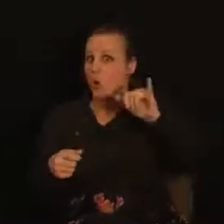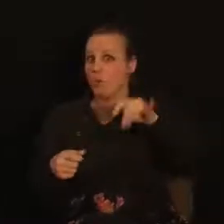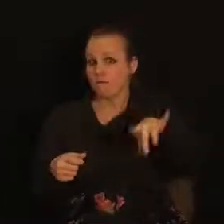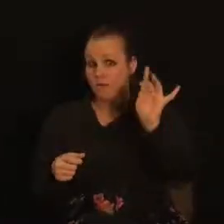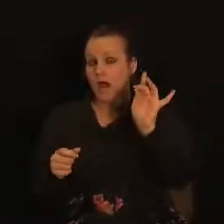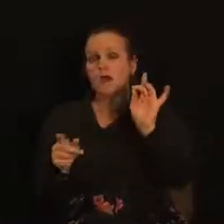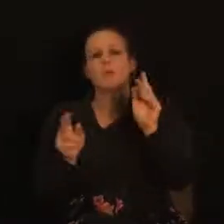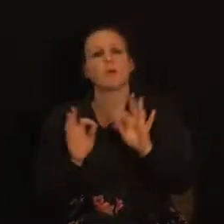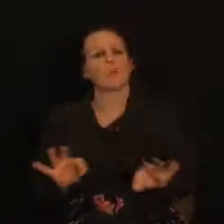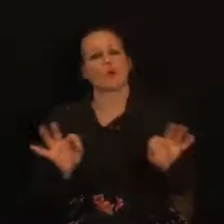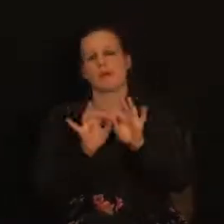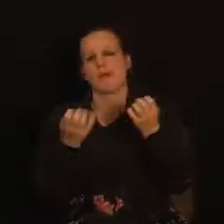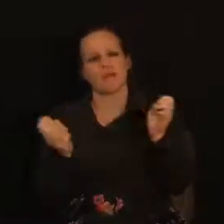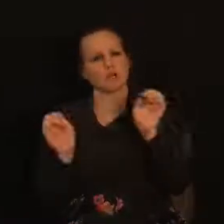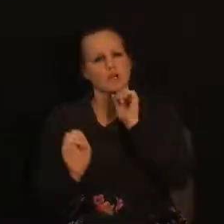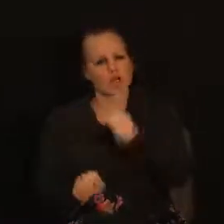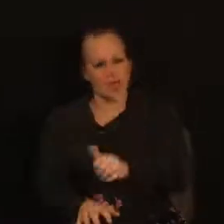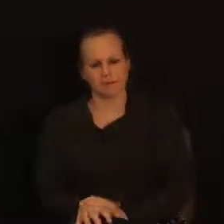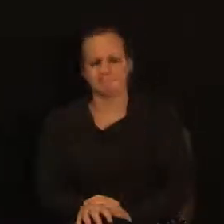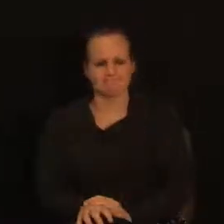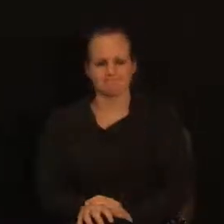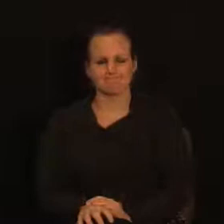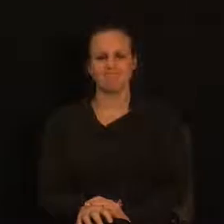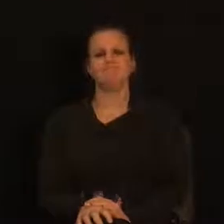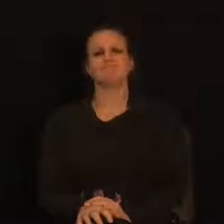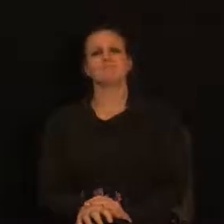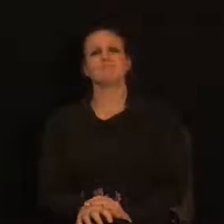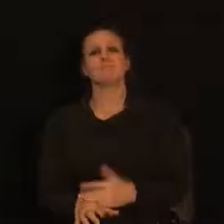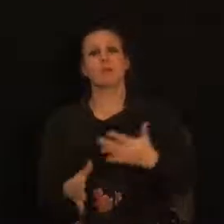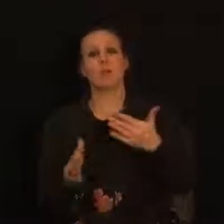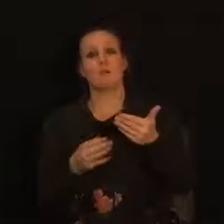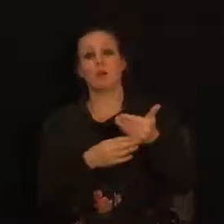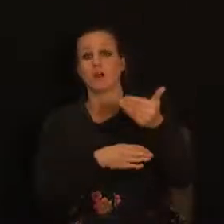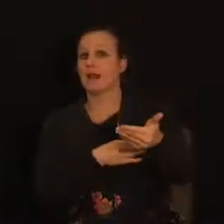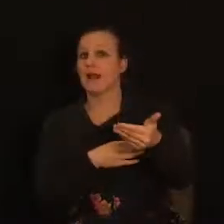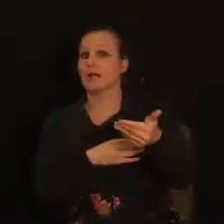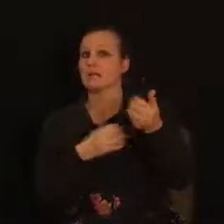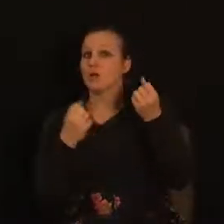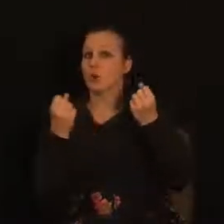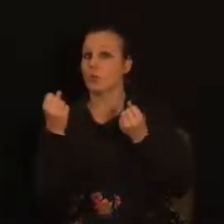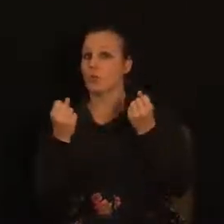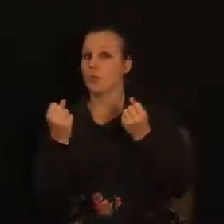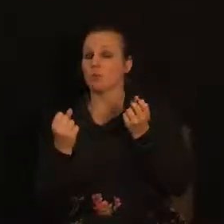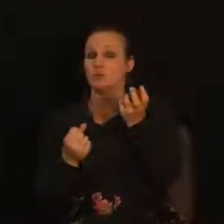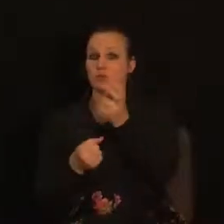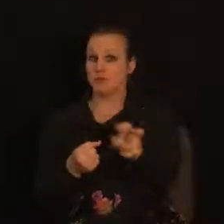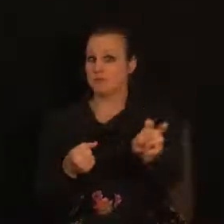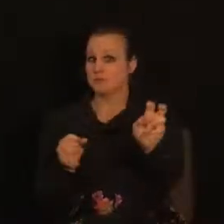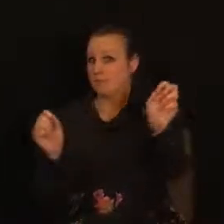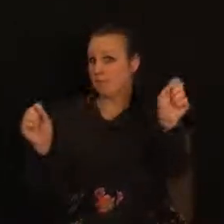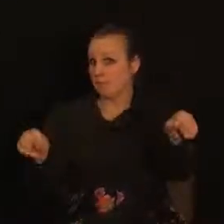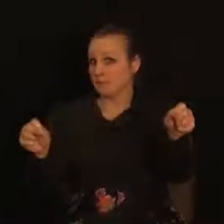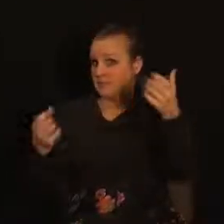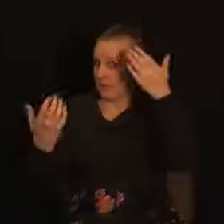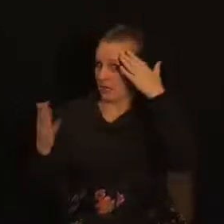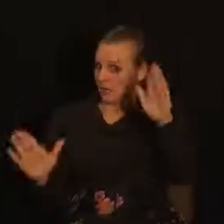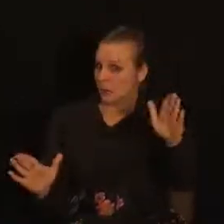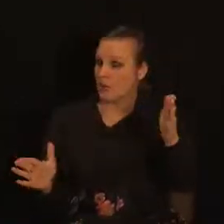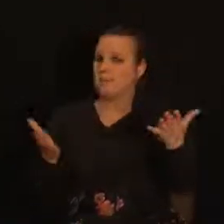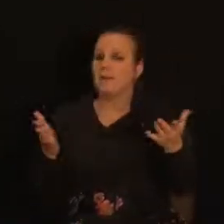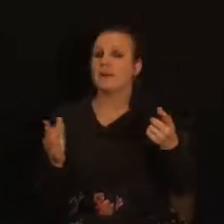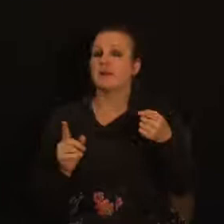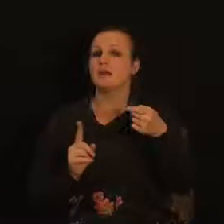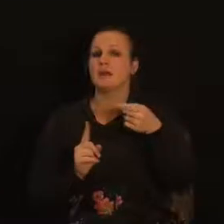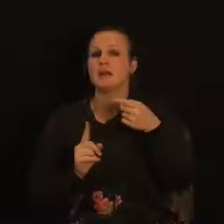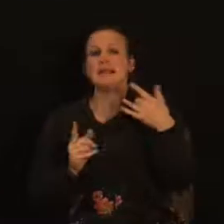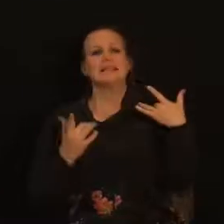these stories. One of our next road trips, possibly, I don't know, but we may go in a different direction. We tend to